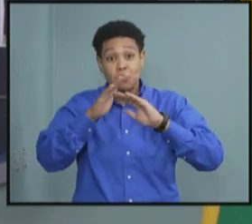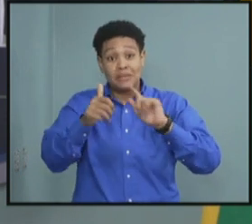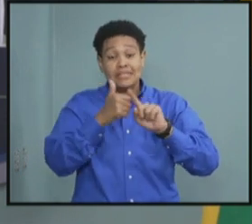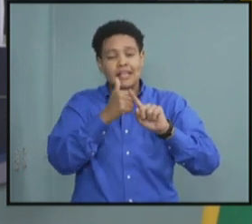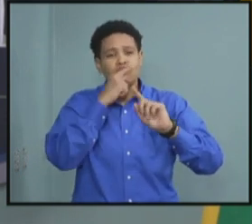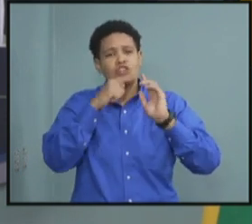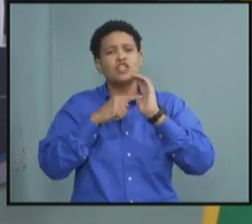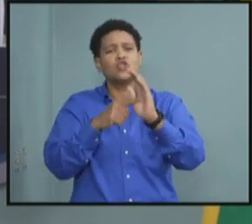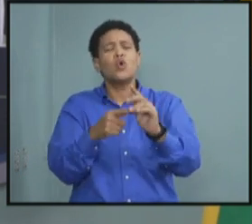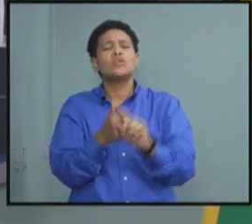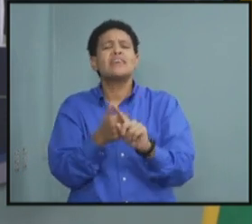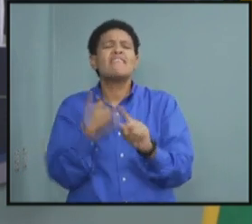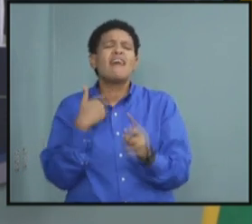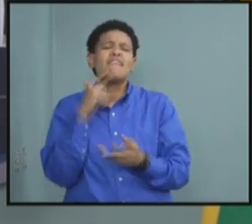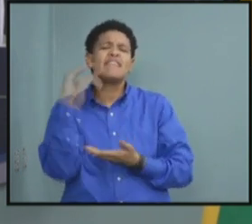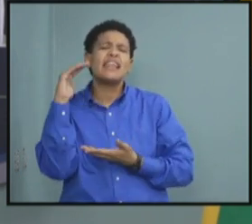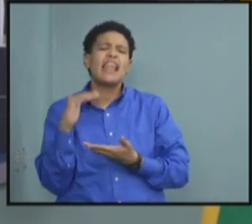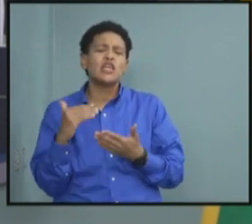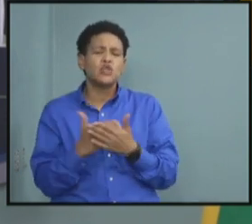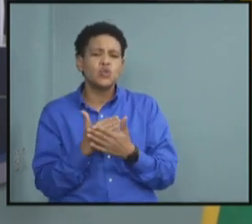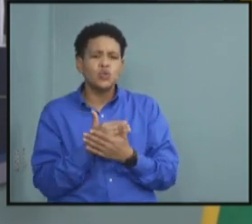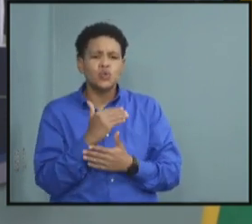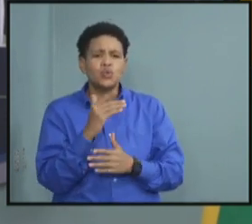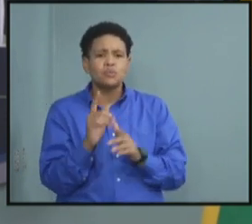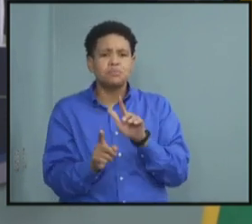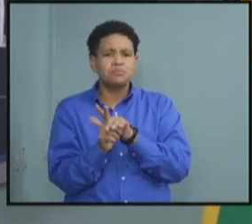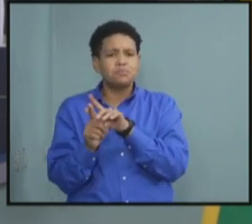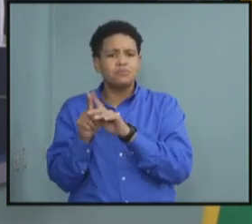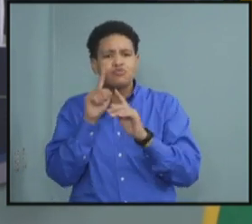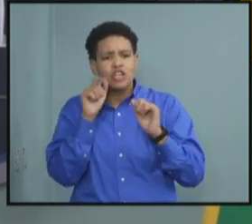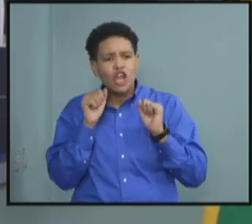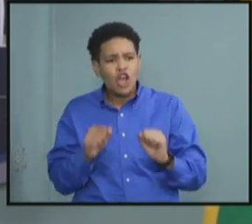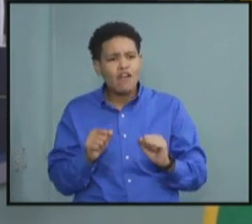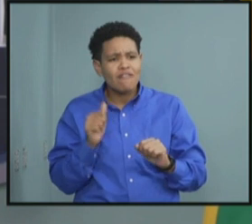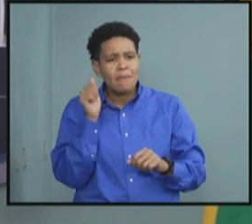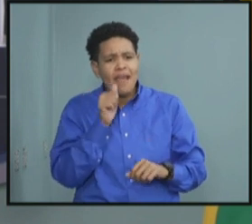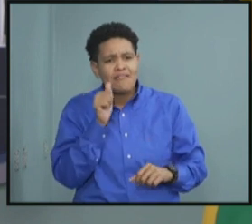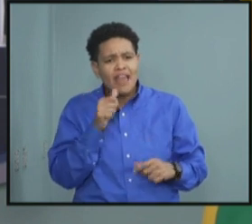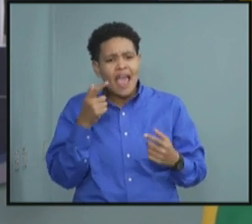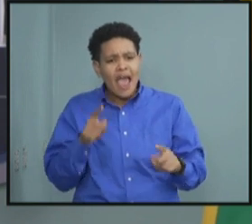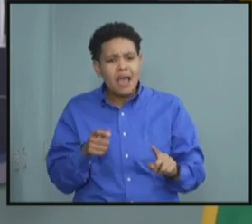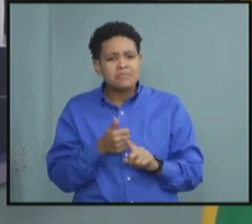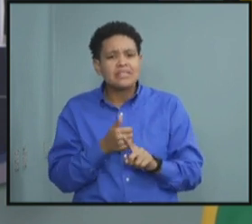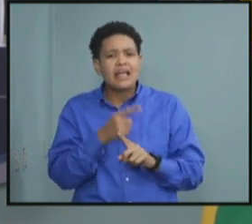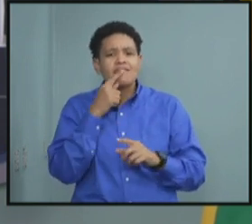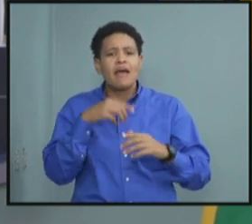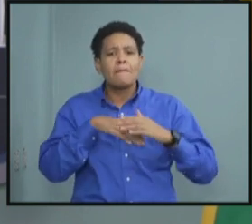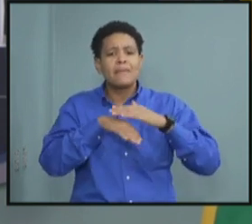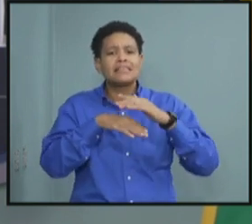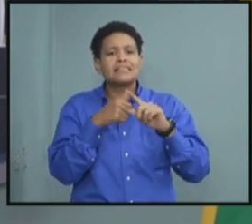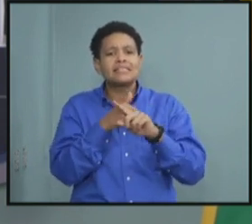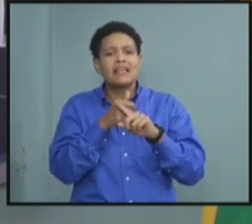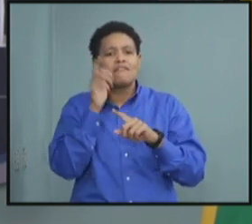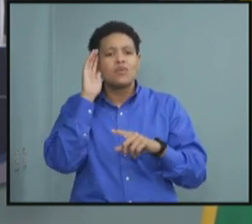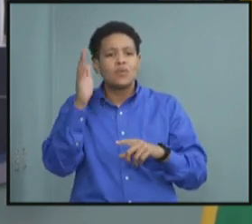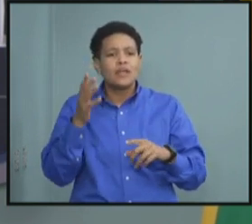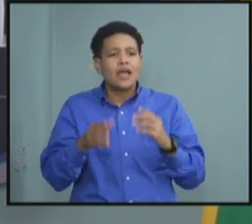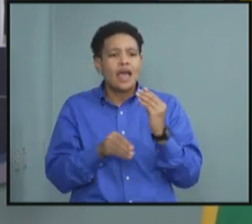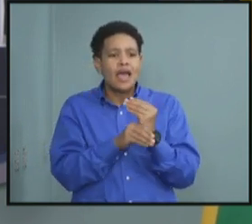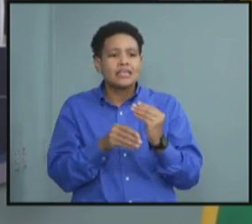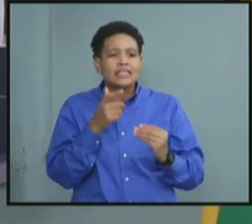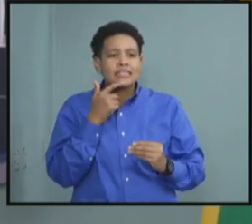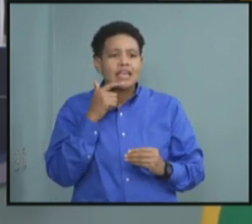are less new cases being confirmed each day, and basically you would then say